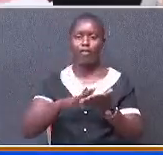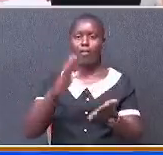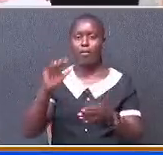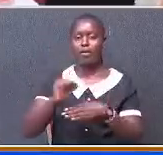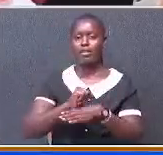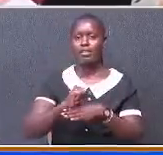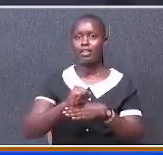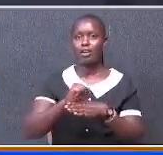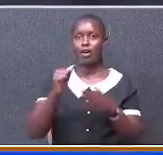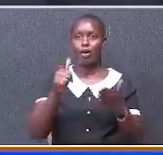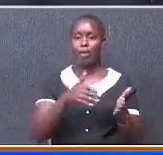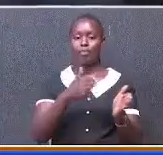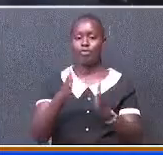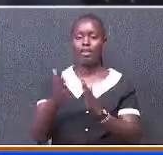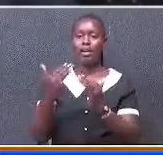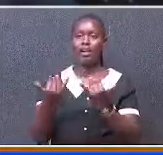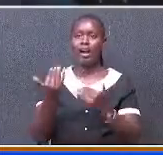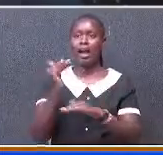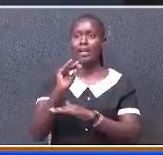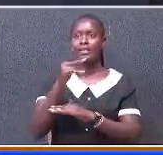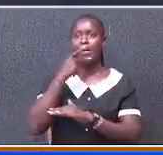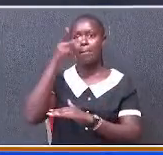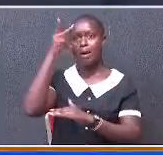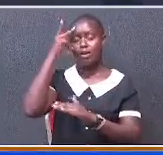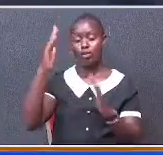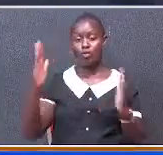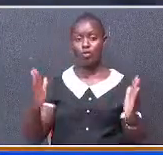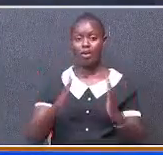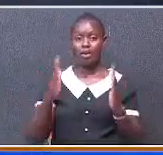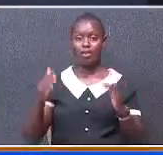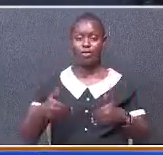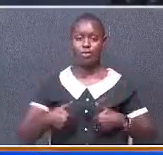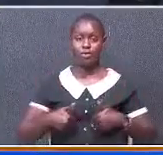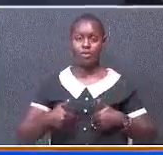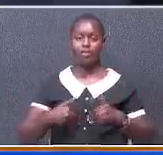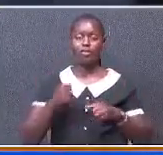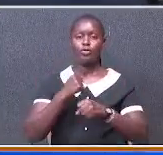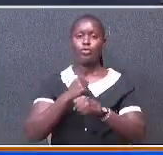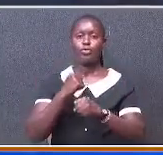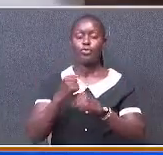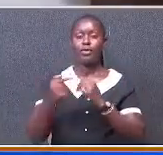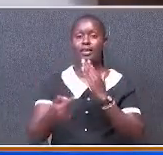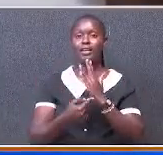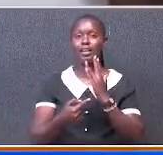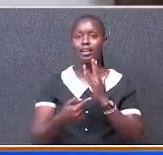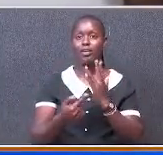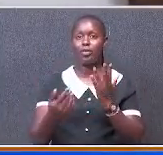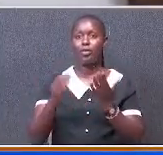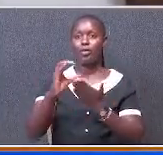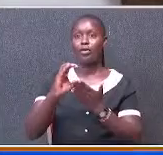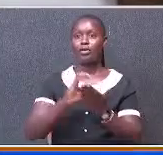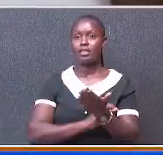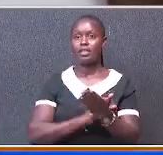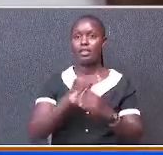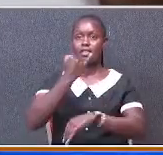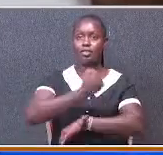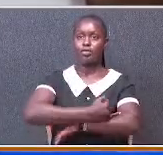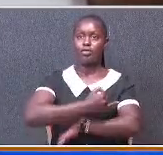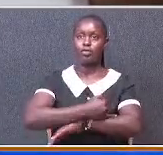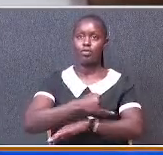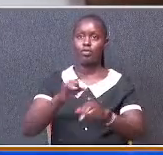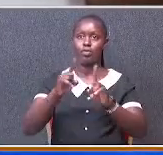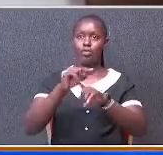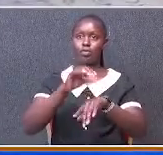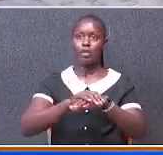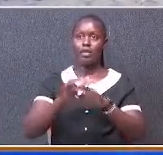opportunities. Munyoro called on parents to encourage their youth to take up technical courses in vocational training institutions so as to gain